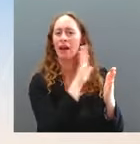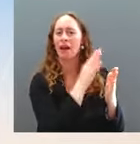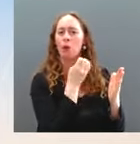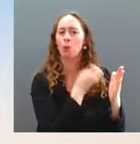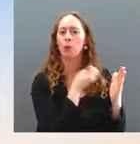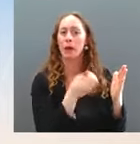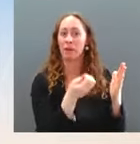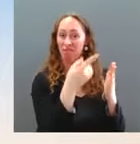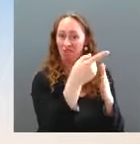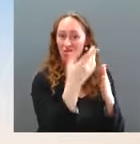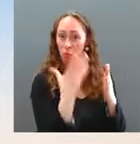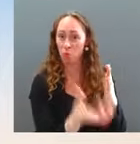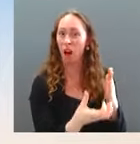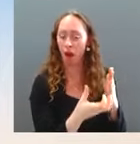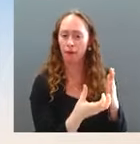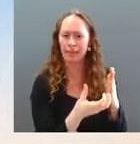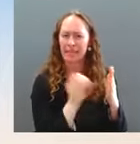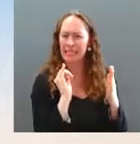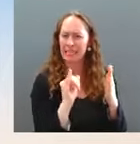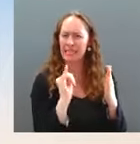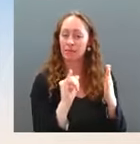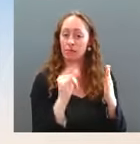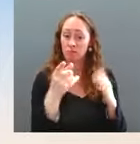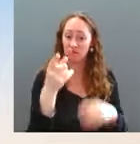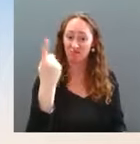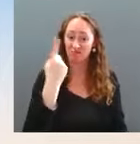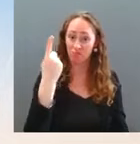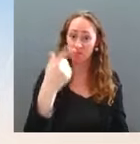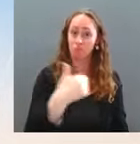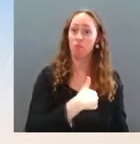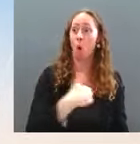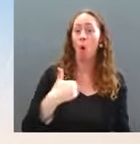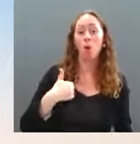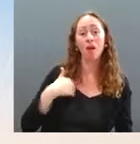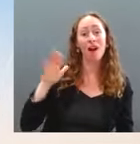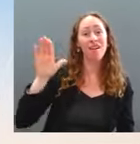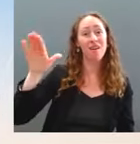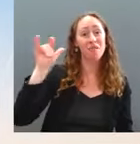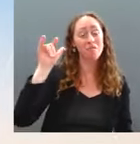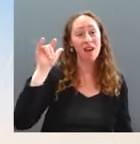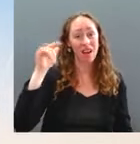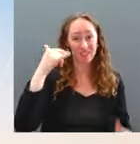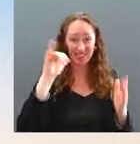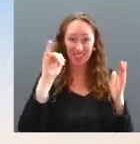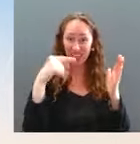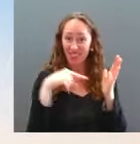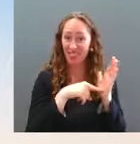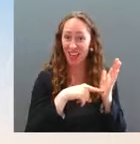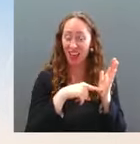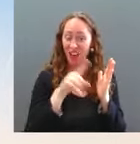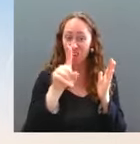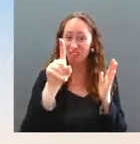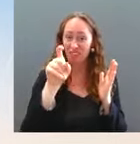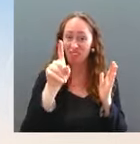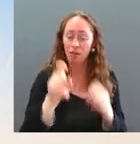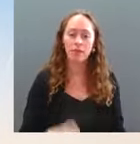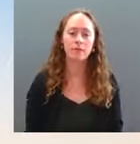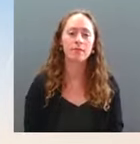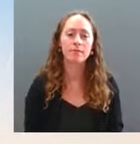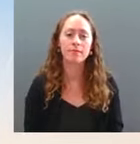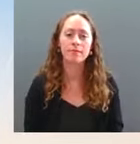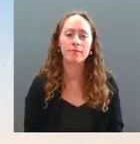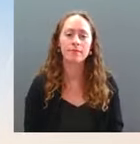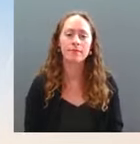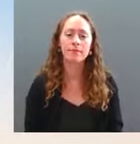Ukraine? Our policy has not changed, but other countries, of course, could make that determination and decide to do, and we certainly wouldn't stand in the way, but our policy has not changed. Yeah. Go